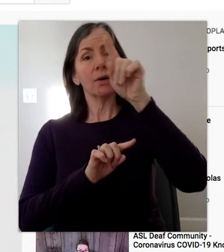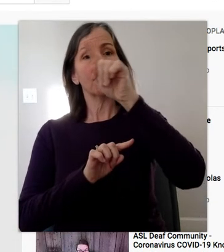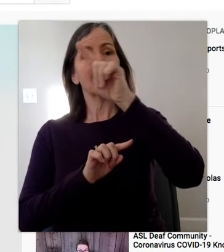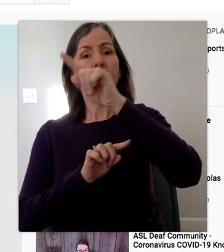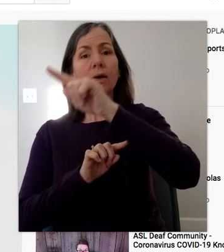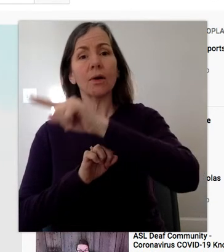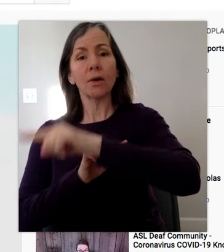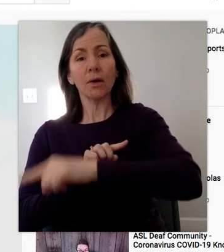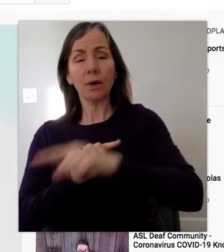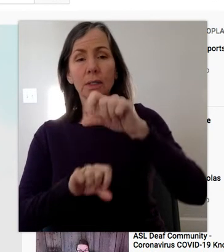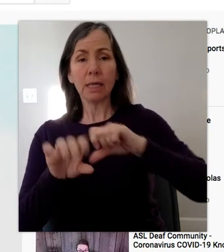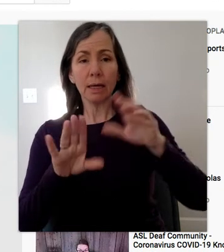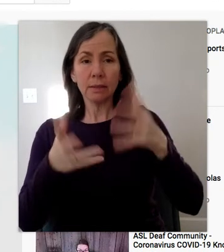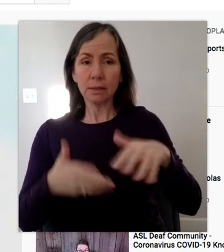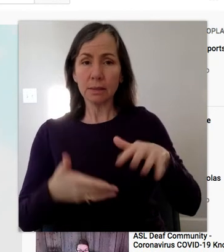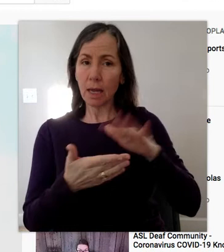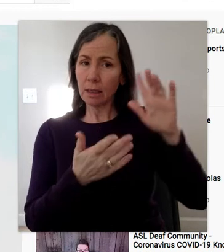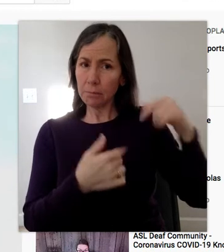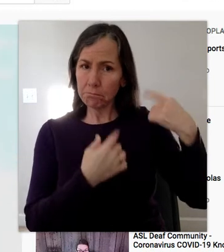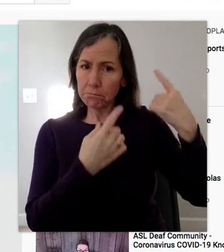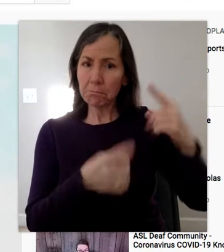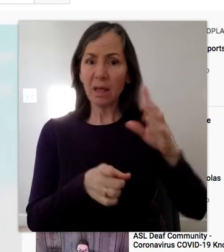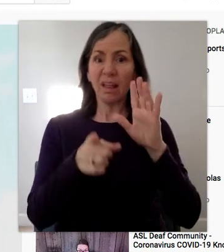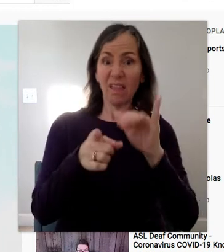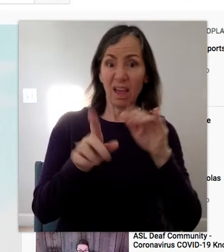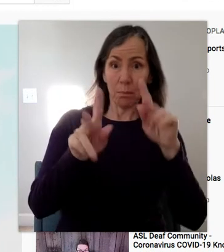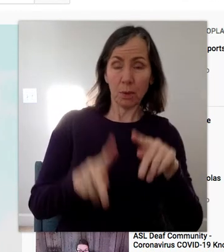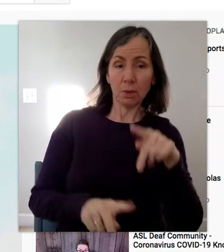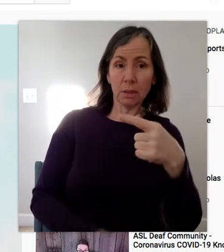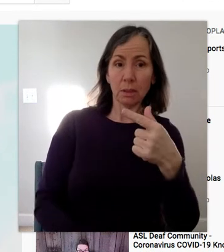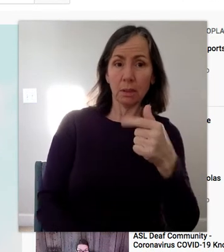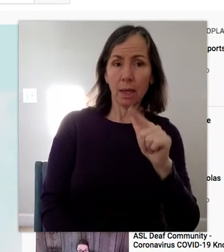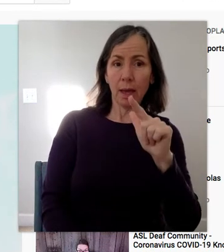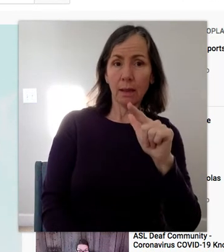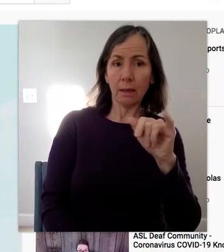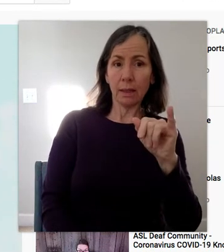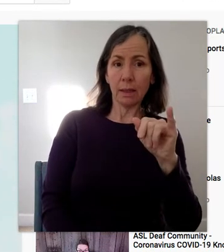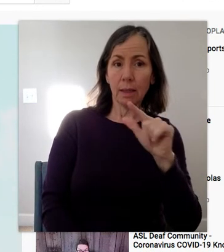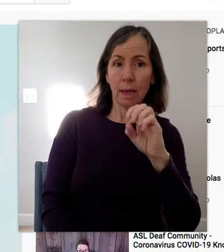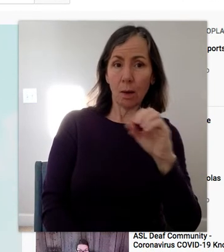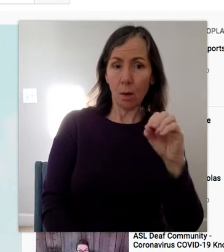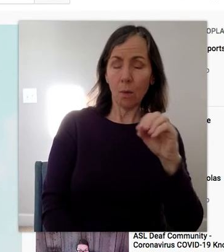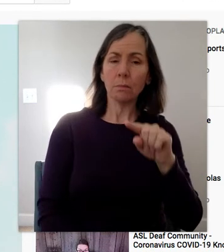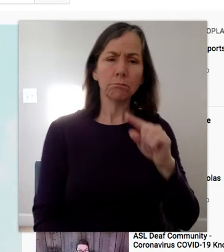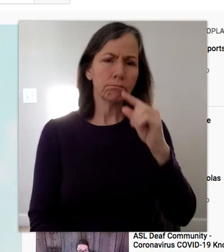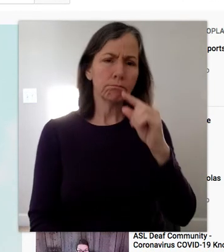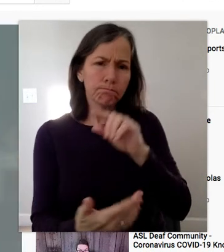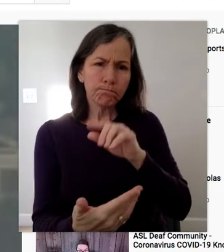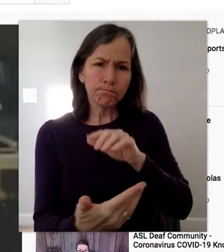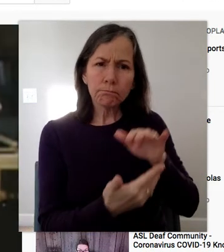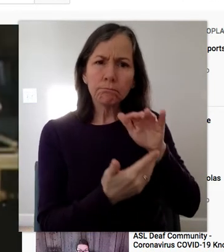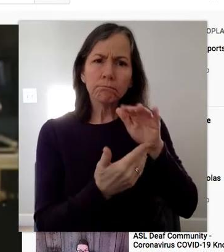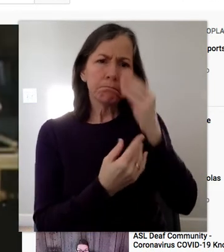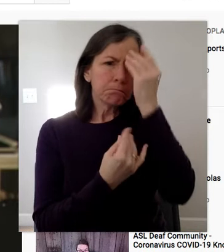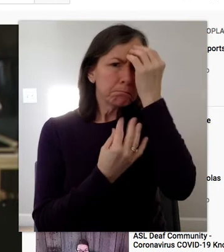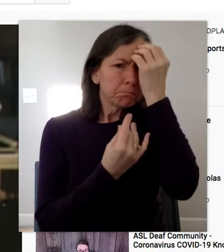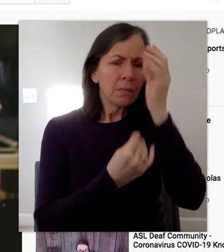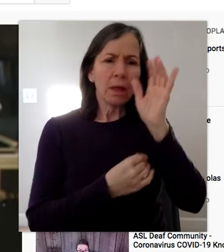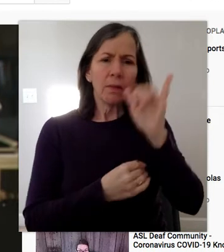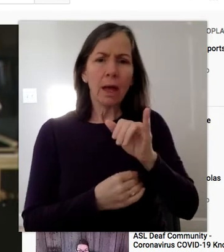way back to Galileo Galilei, one of the great thinkers of the Renaissance. He's one of the first people in Western science to